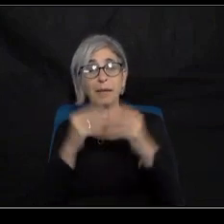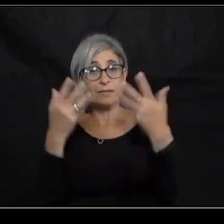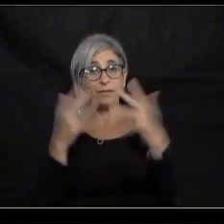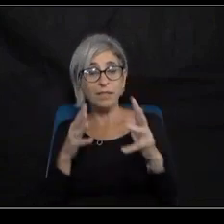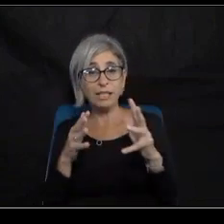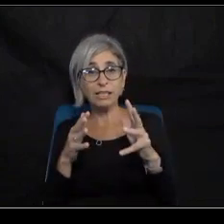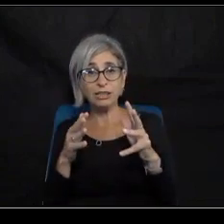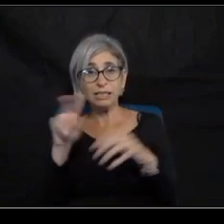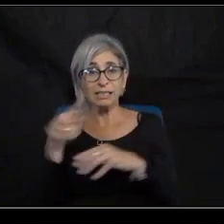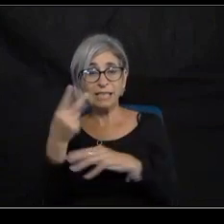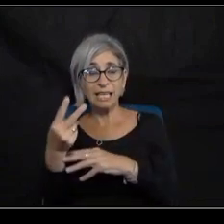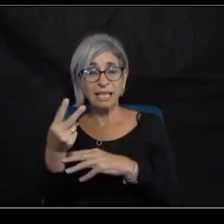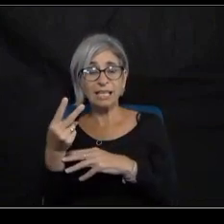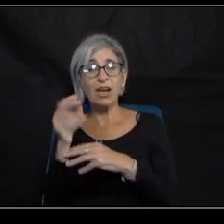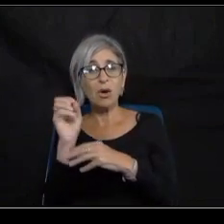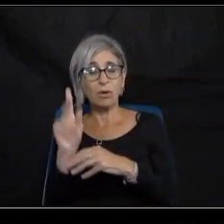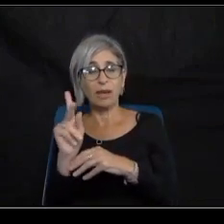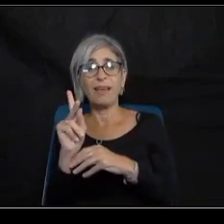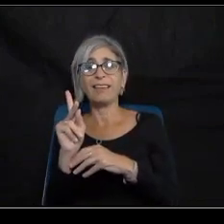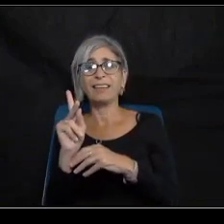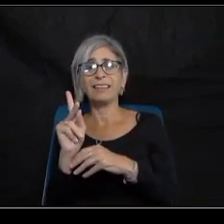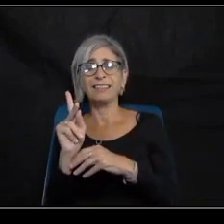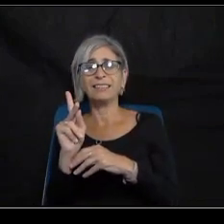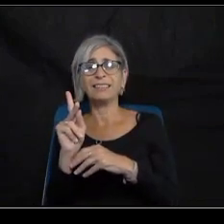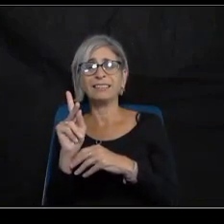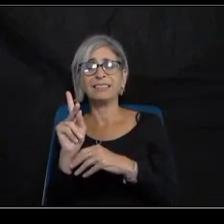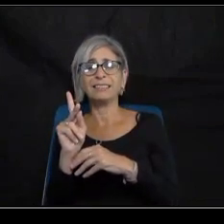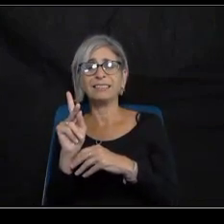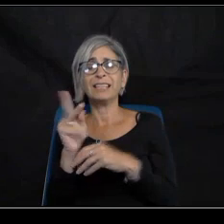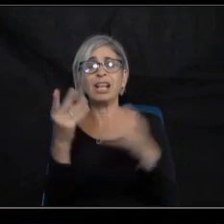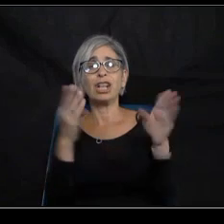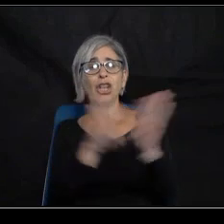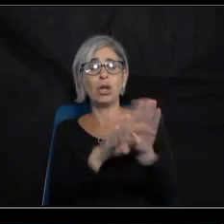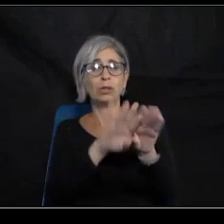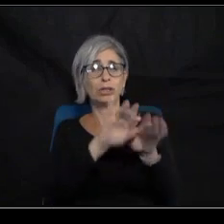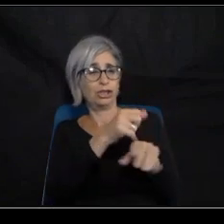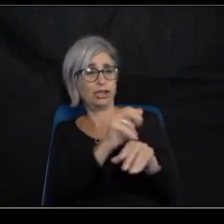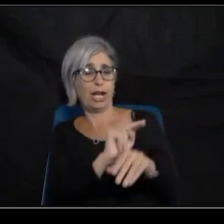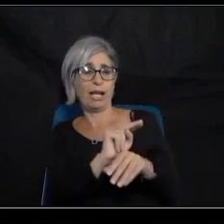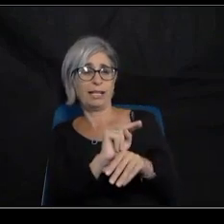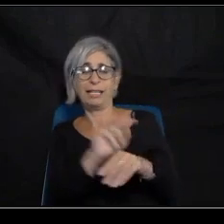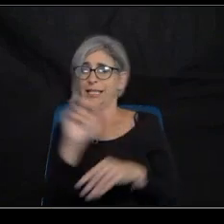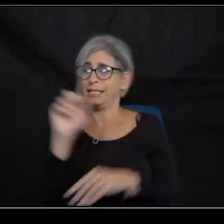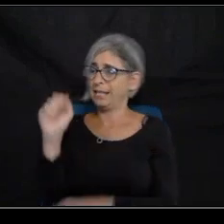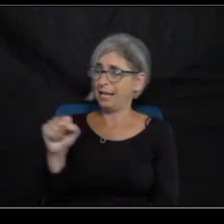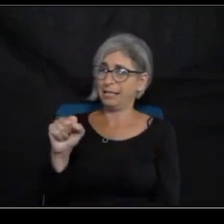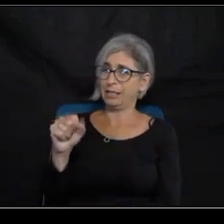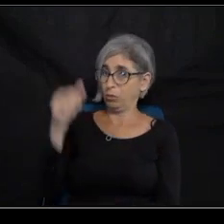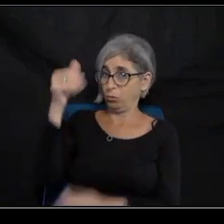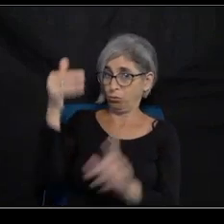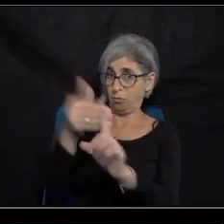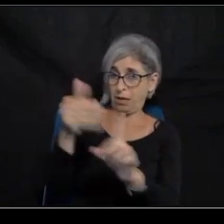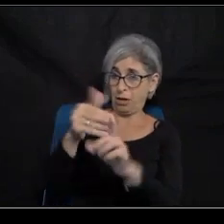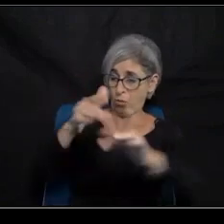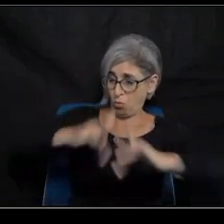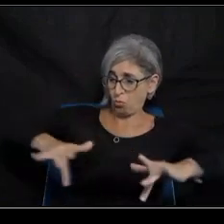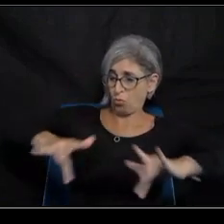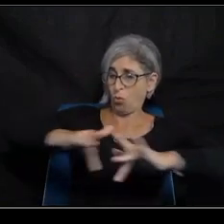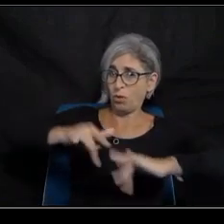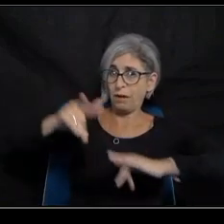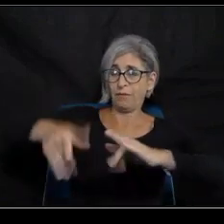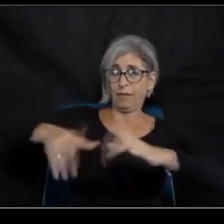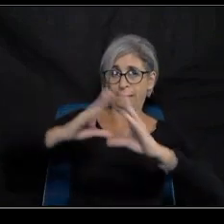Hello. All right. John, can you provide a closing? Yes, sir. As a reminder, a recorded version of this